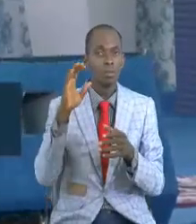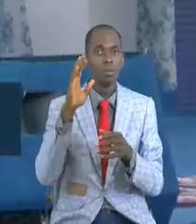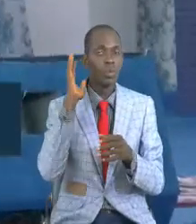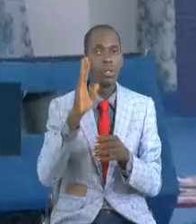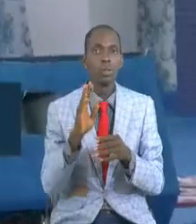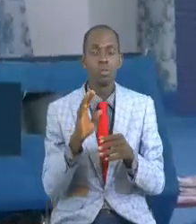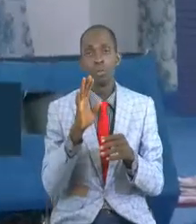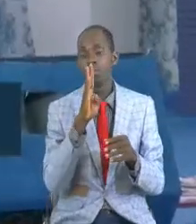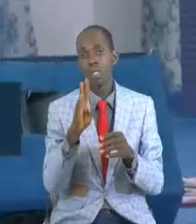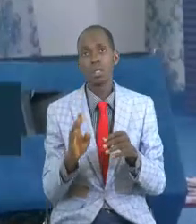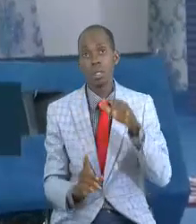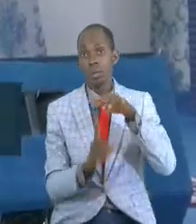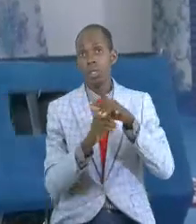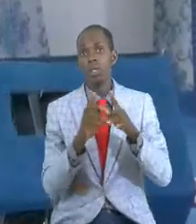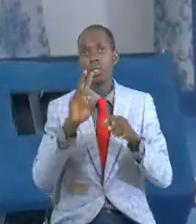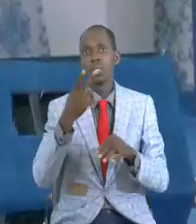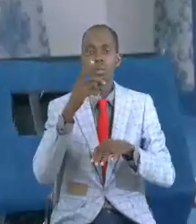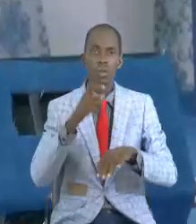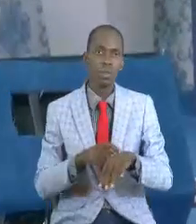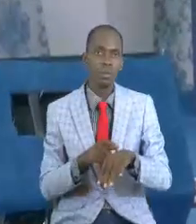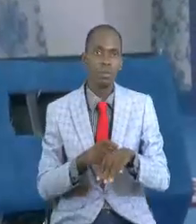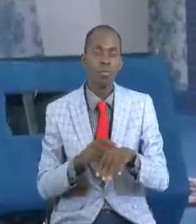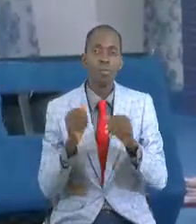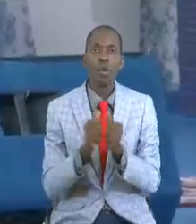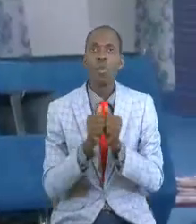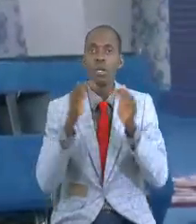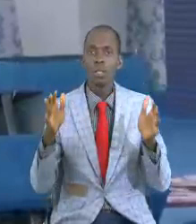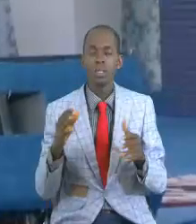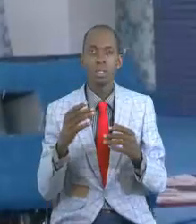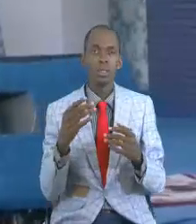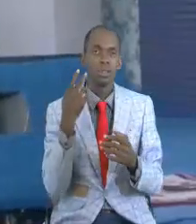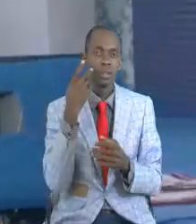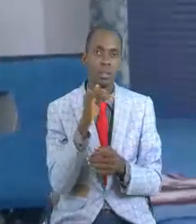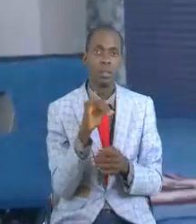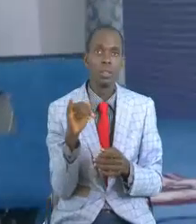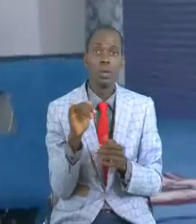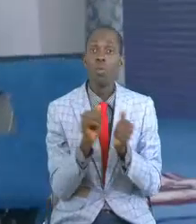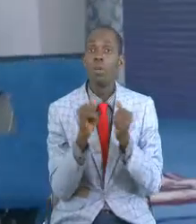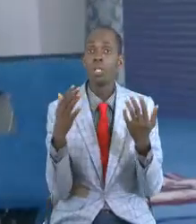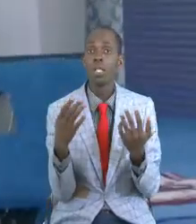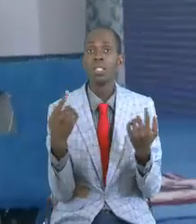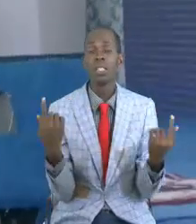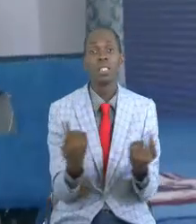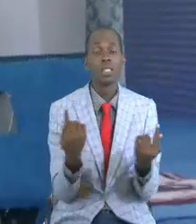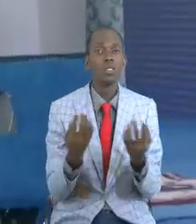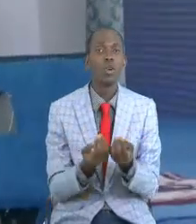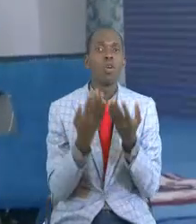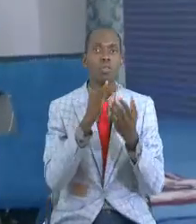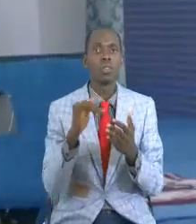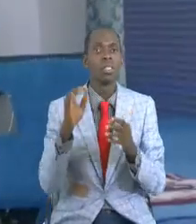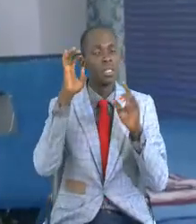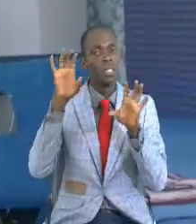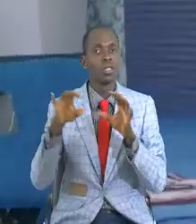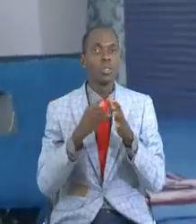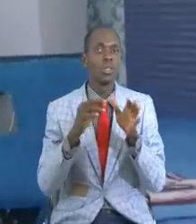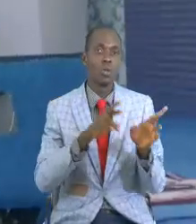the second time without sin. Without the sin offering. He's done it already. Without the